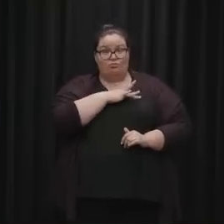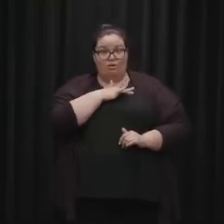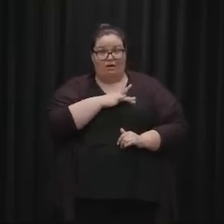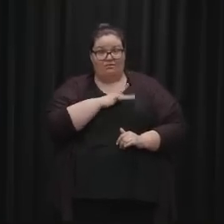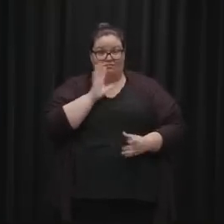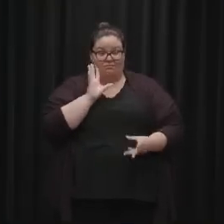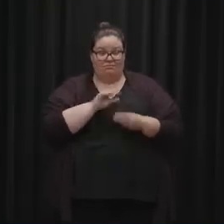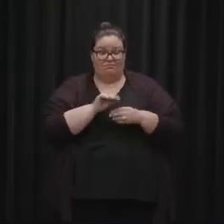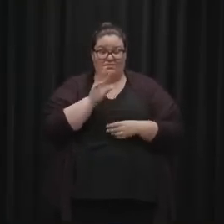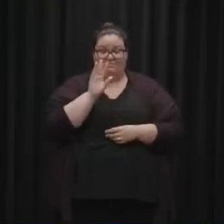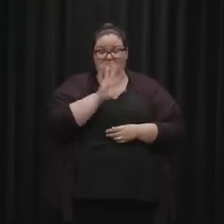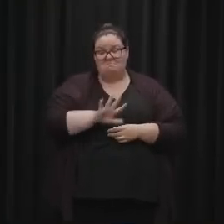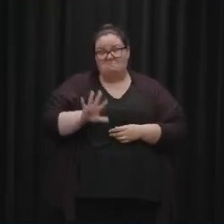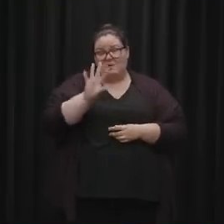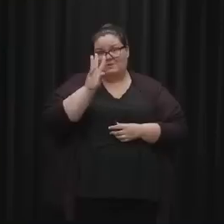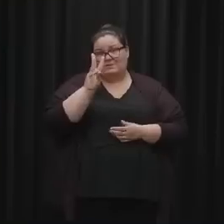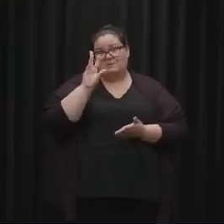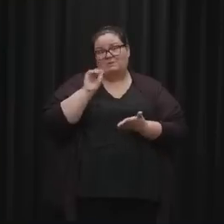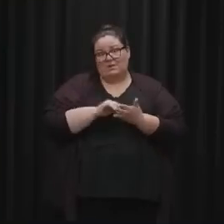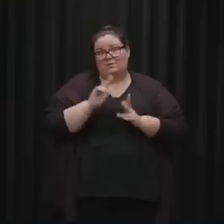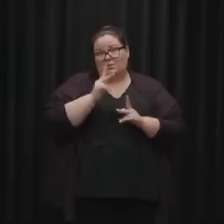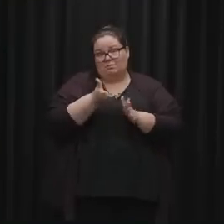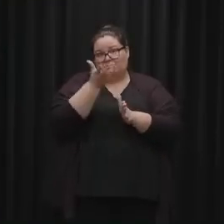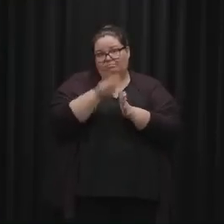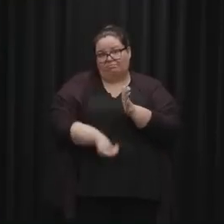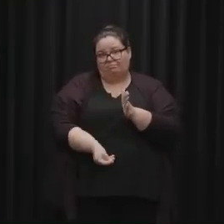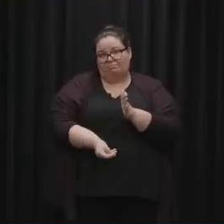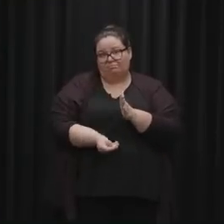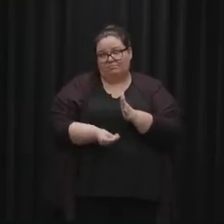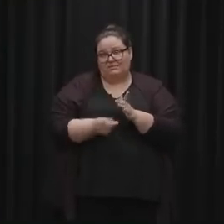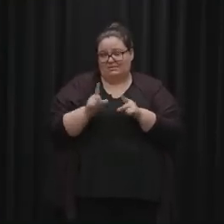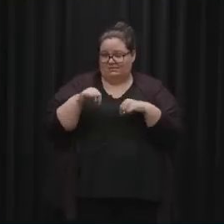since this pandemic began.